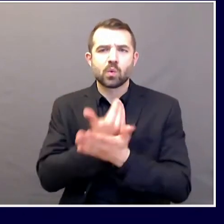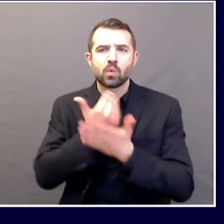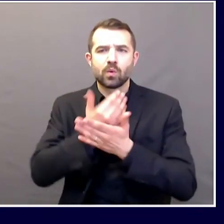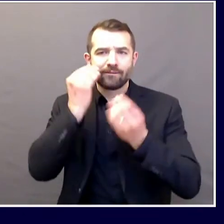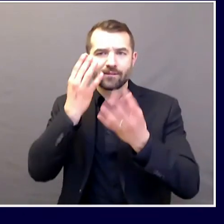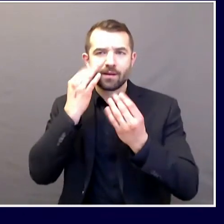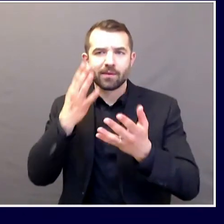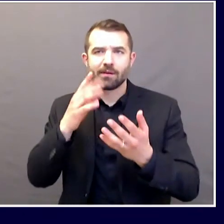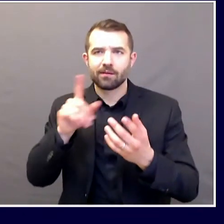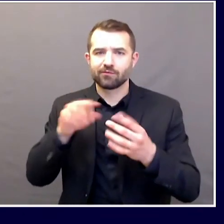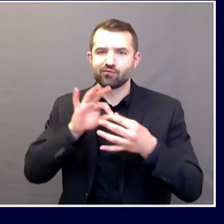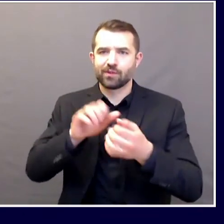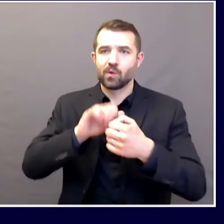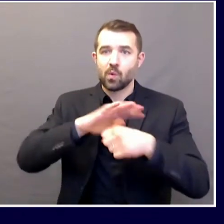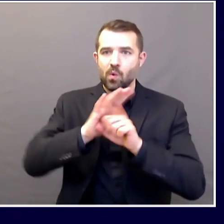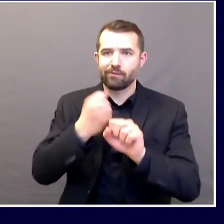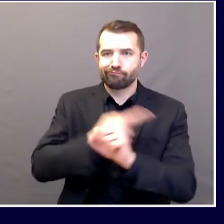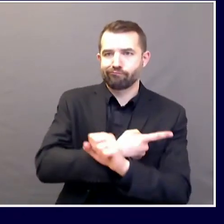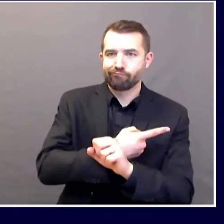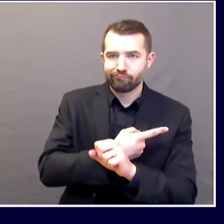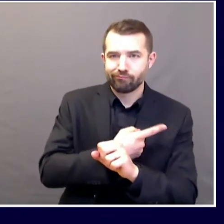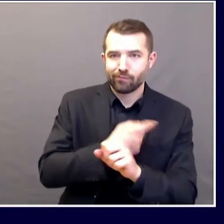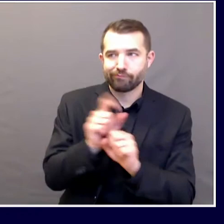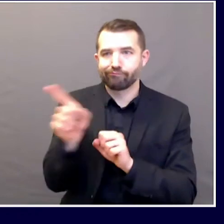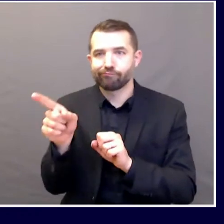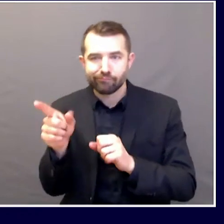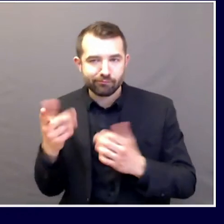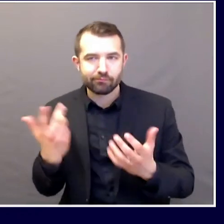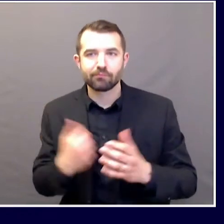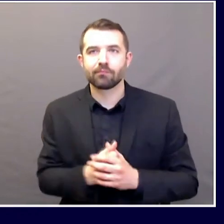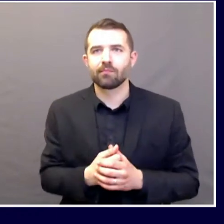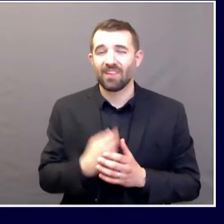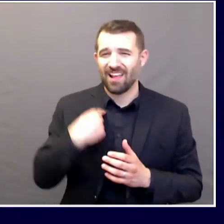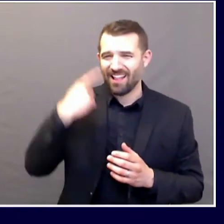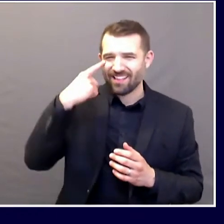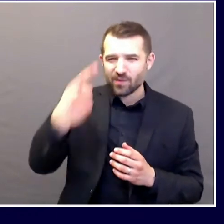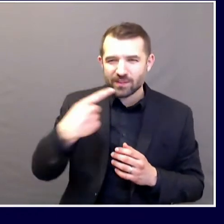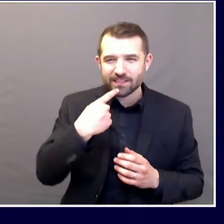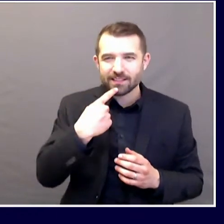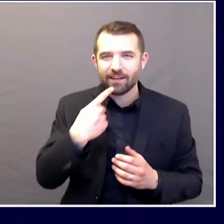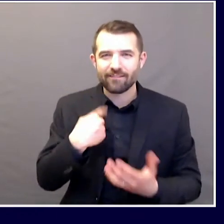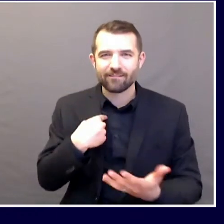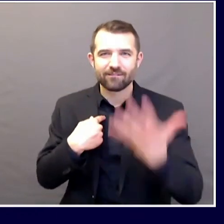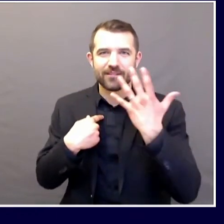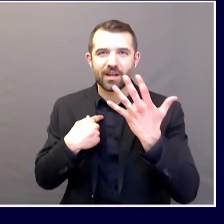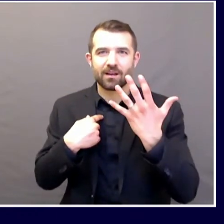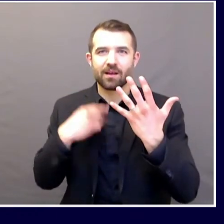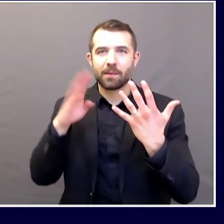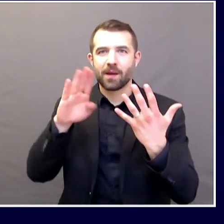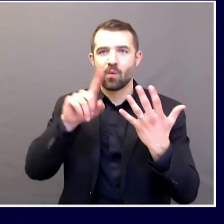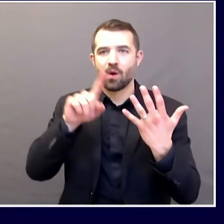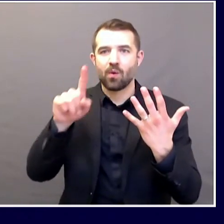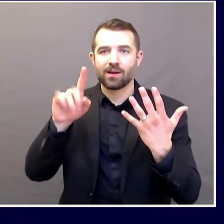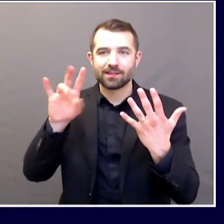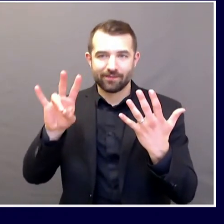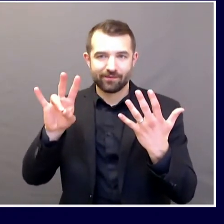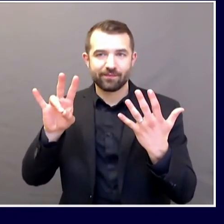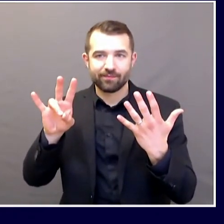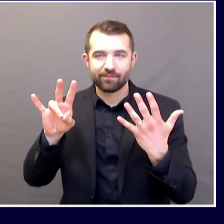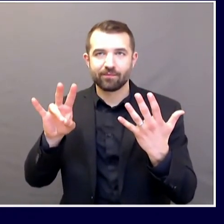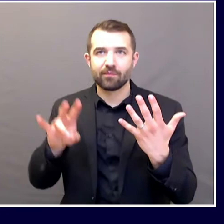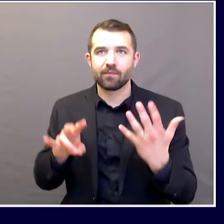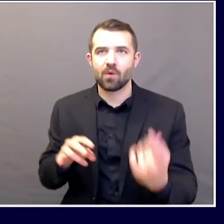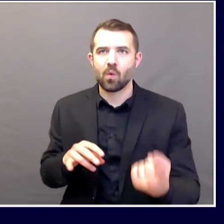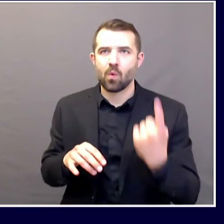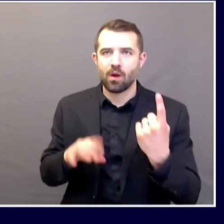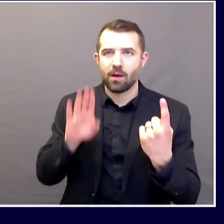US CDC site has 5 of the B117 and 1 of the B1351 here in Maine. I wonder if you have any updates